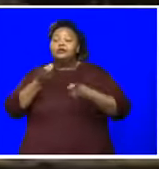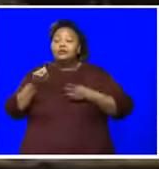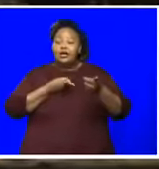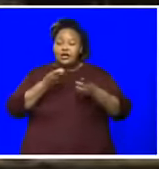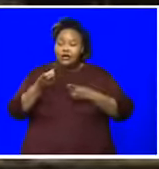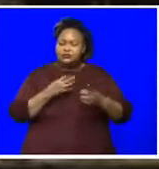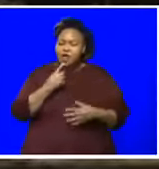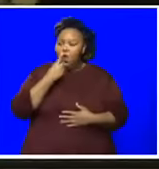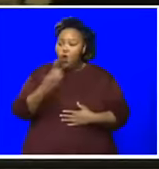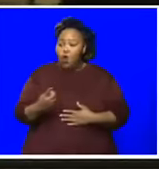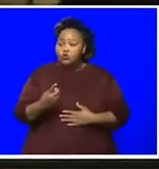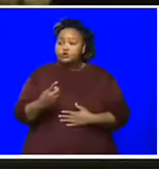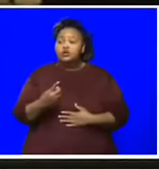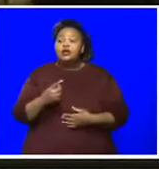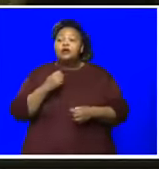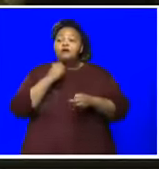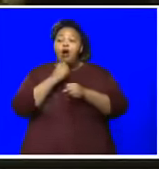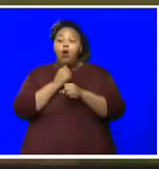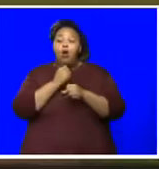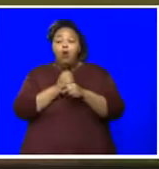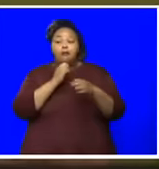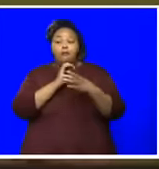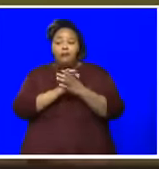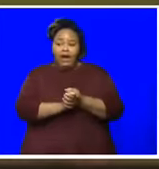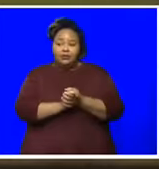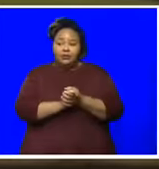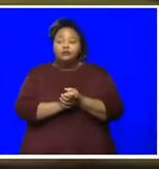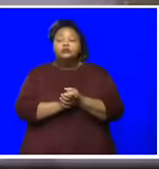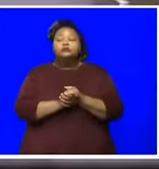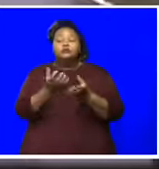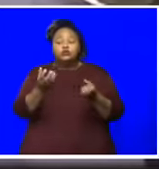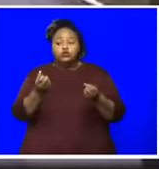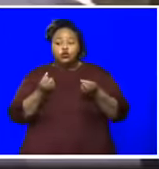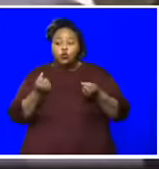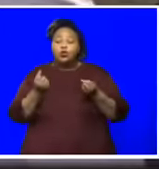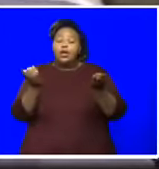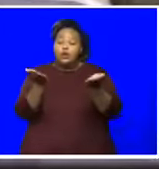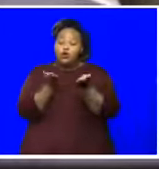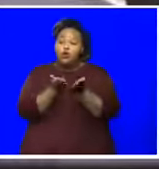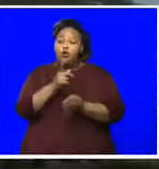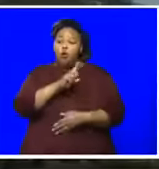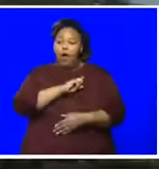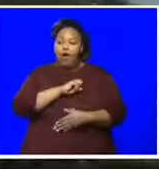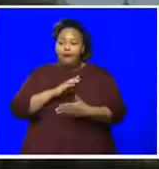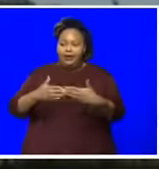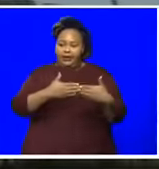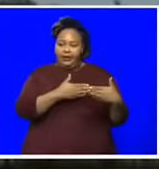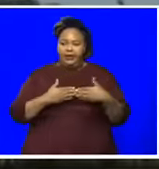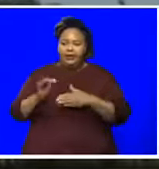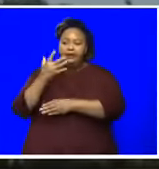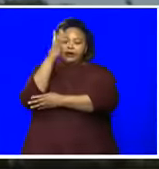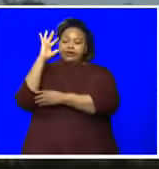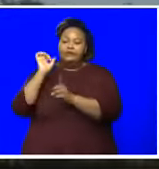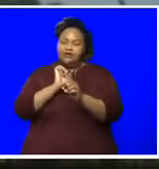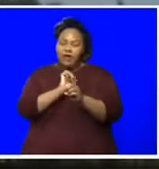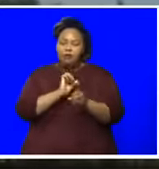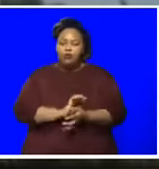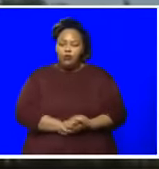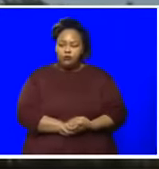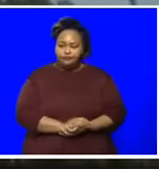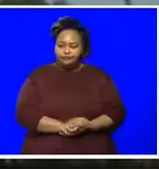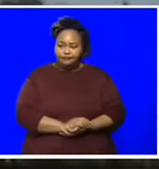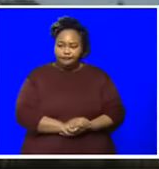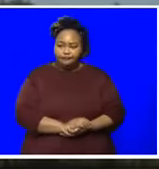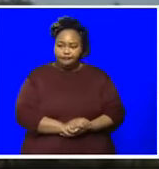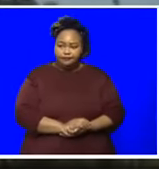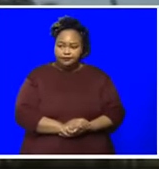uthi baqinisa budlelwane naletikolwa njengoba tibabukela emahlathi abo lakhelene naletikolwa. The reason why we do it is because we